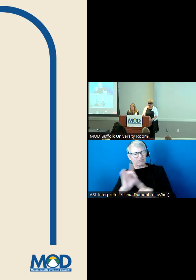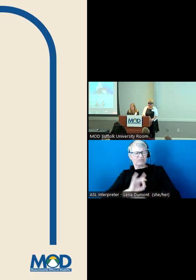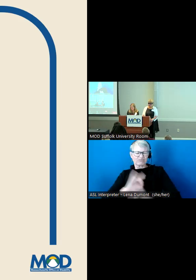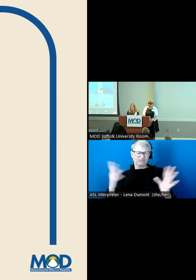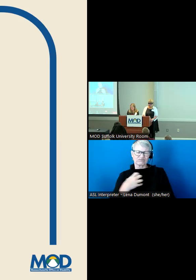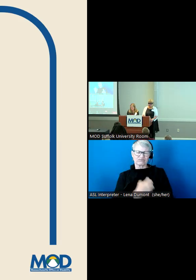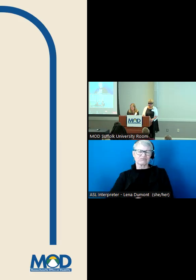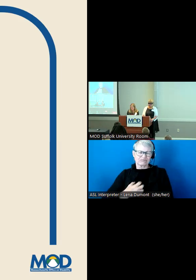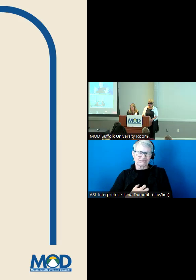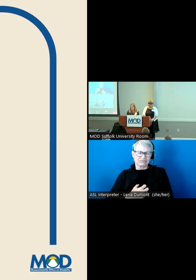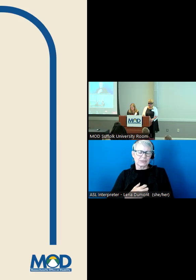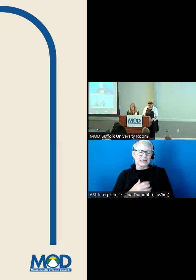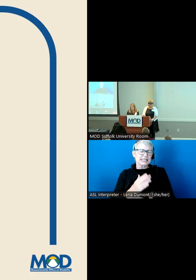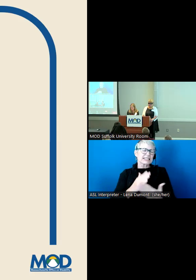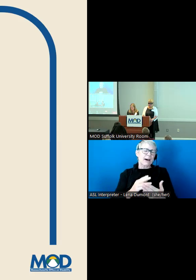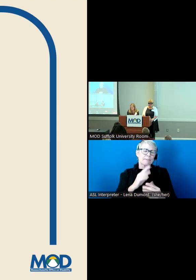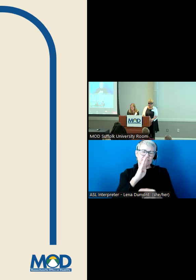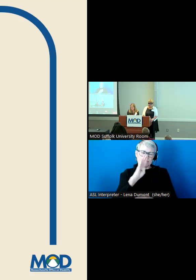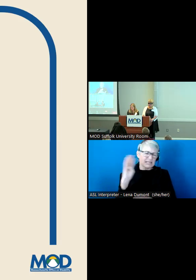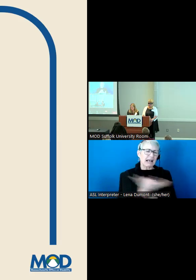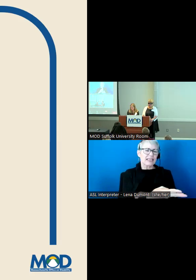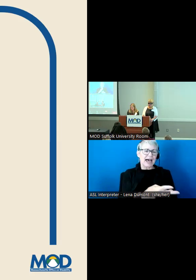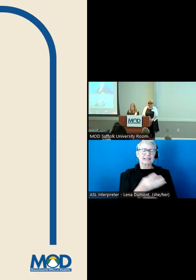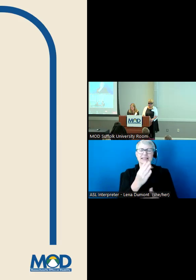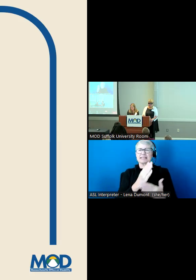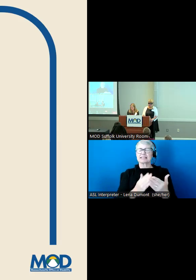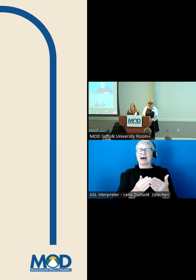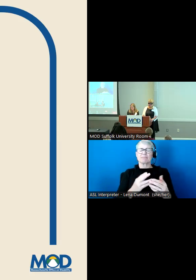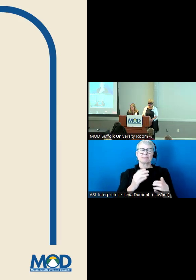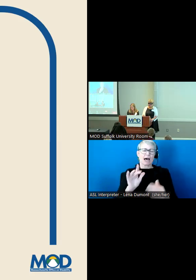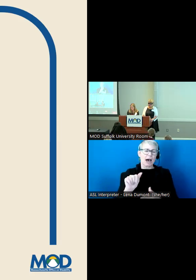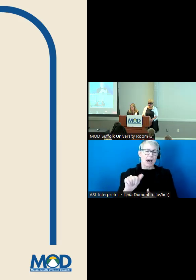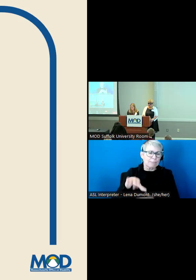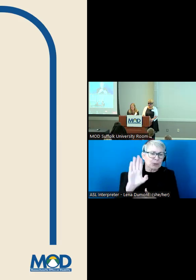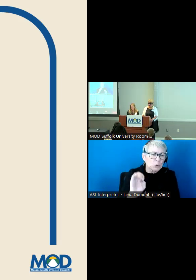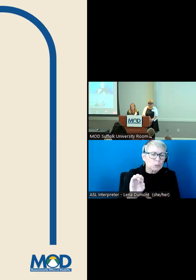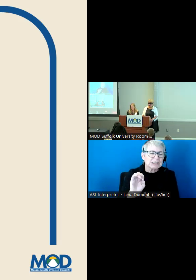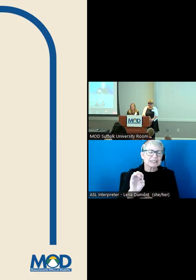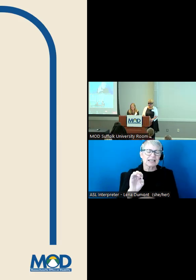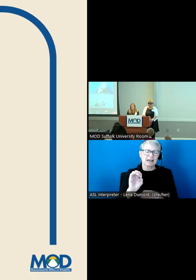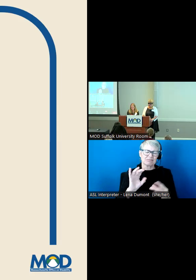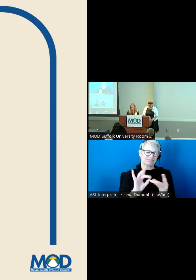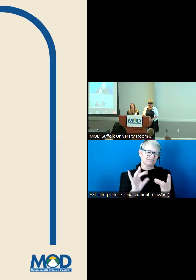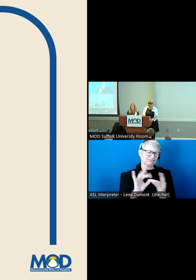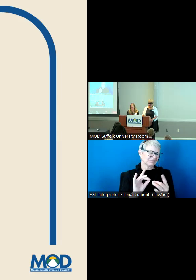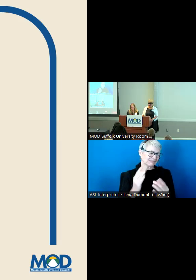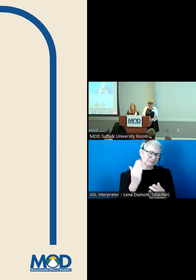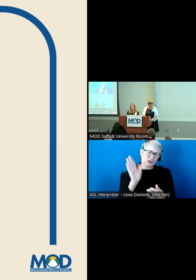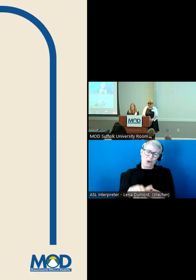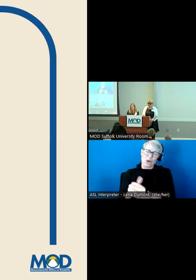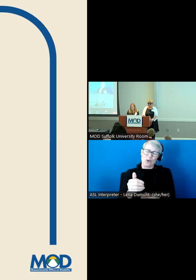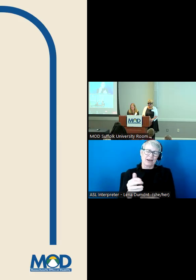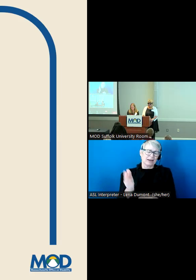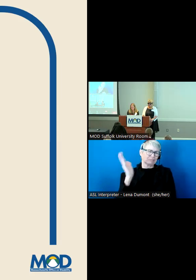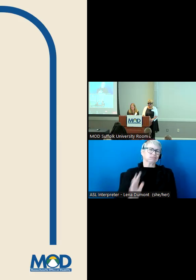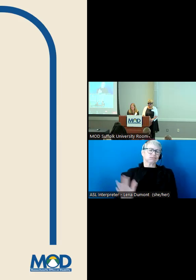of issues in some of those places through the state, through the years that all started. You know, they opened many of them around the